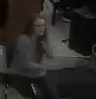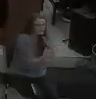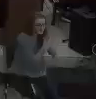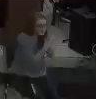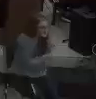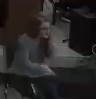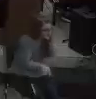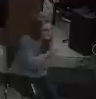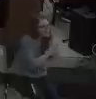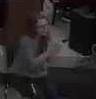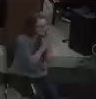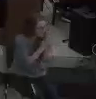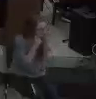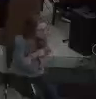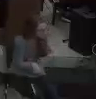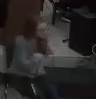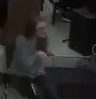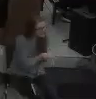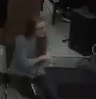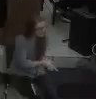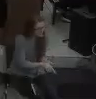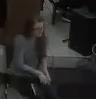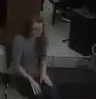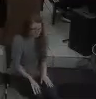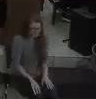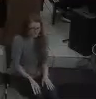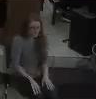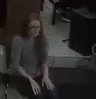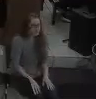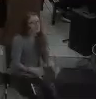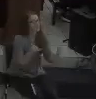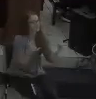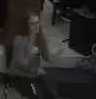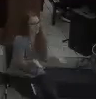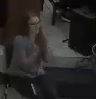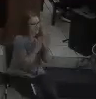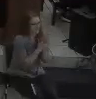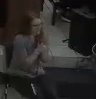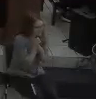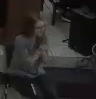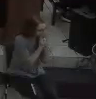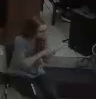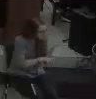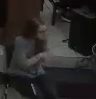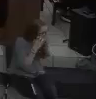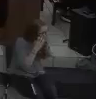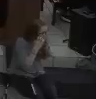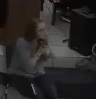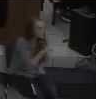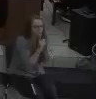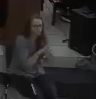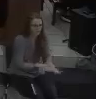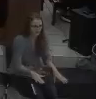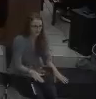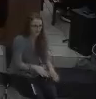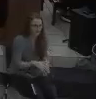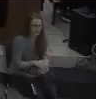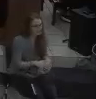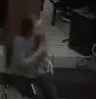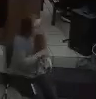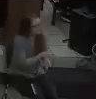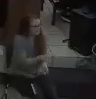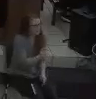you and in prayer for you and with you. We'd invite you now to take a moment to check your cell phones to make sure they're on silent, but do keep